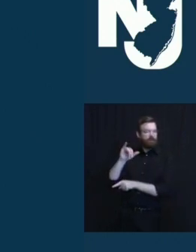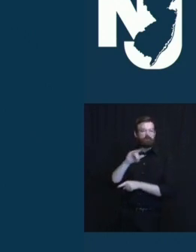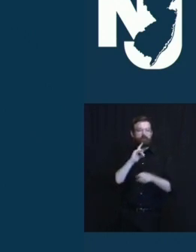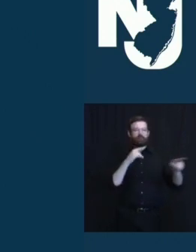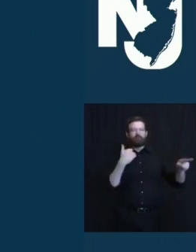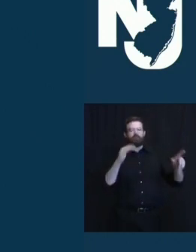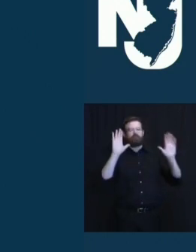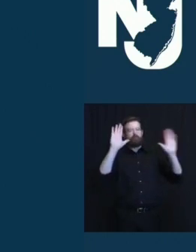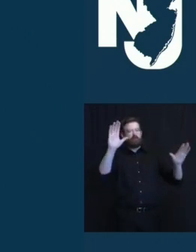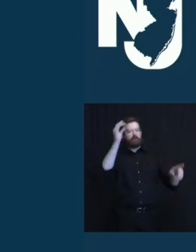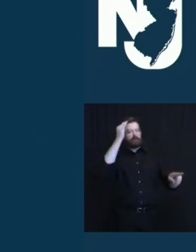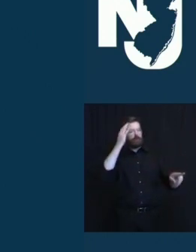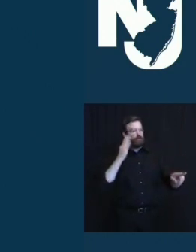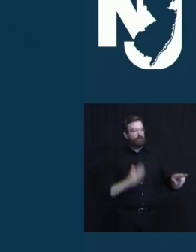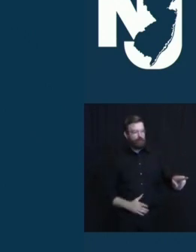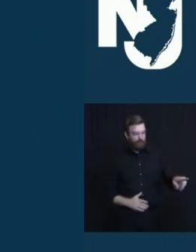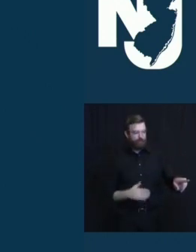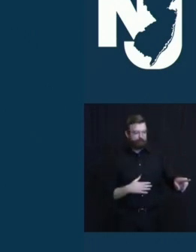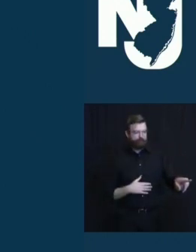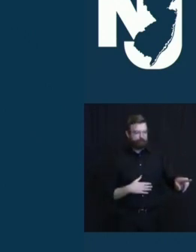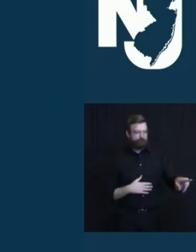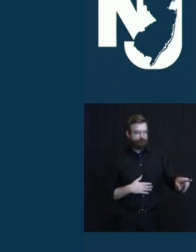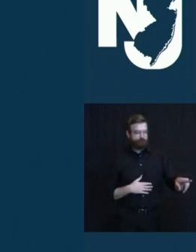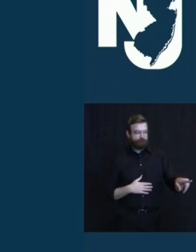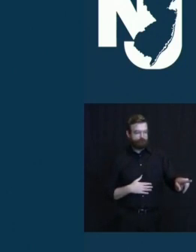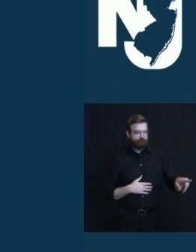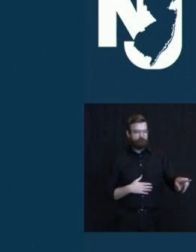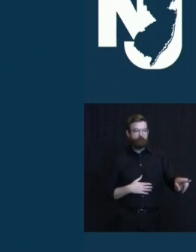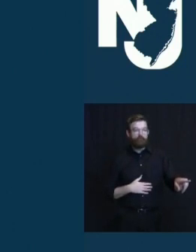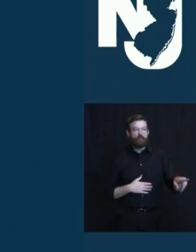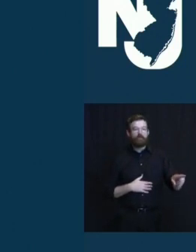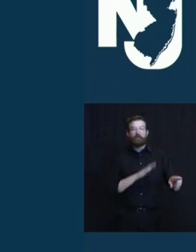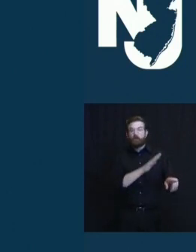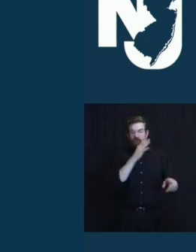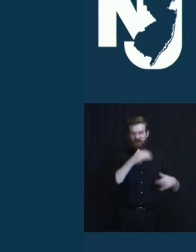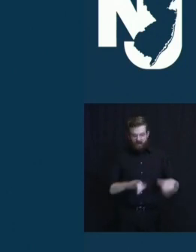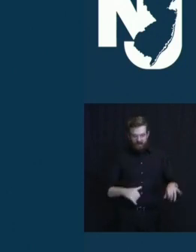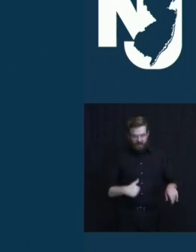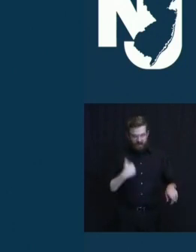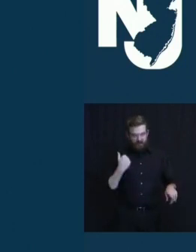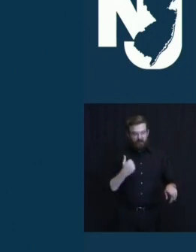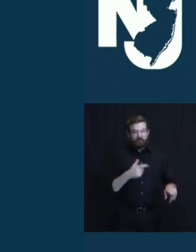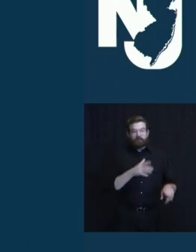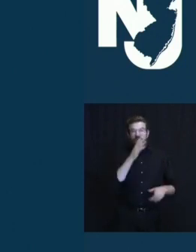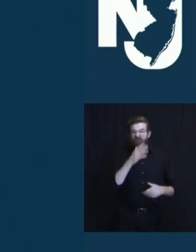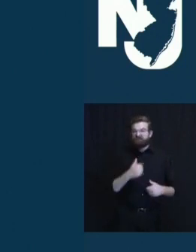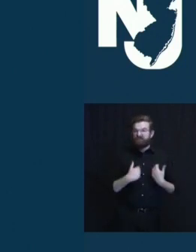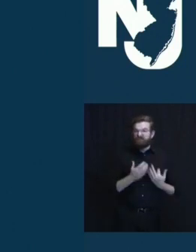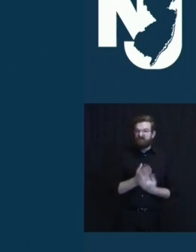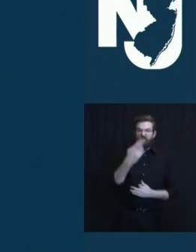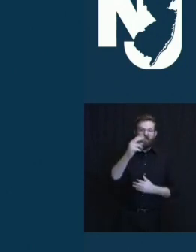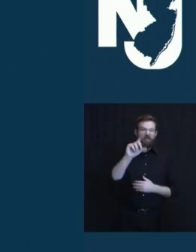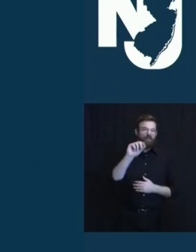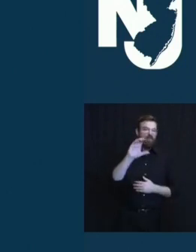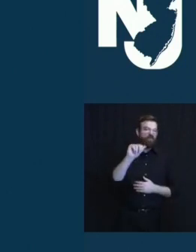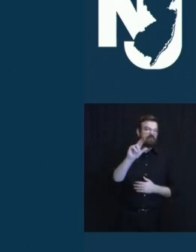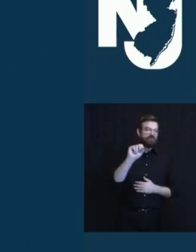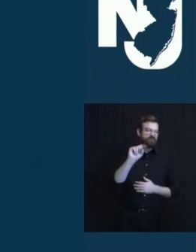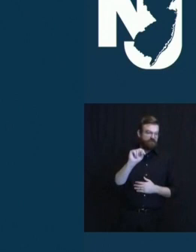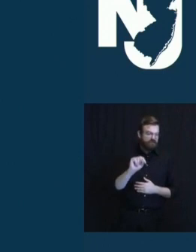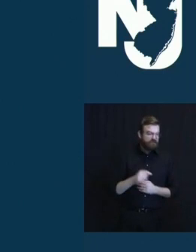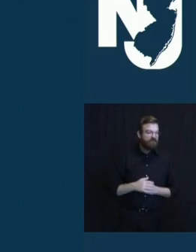friends and colleagues, are all in our prayers. I spoke yesterday in one call with his mom,